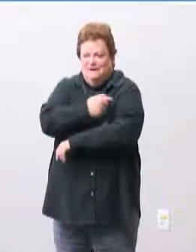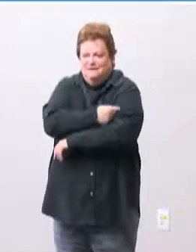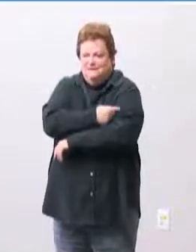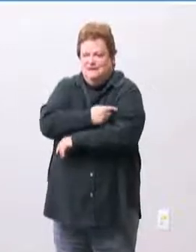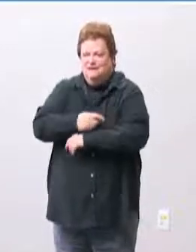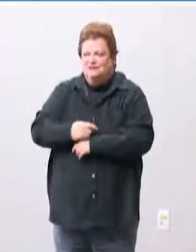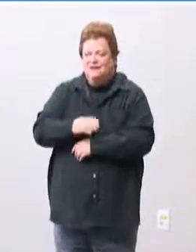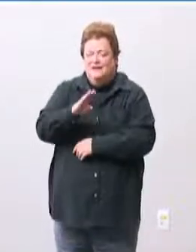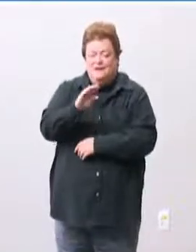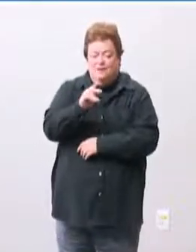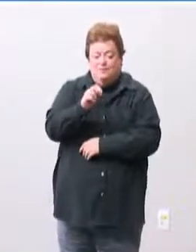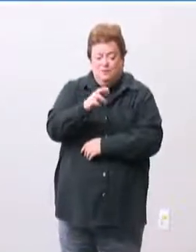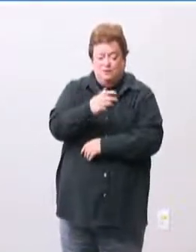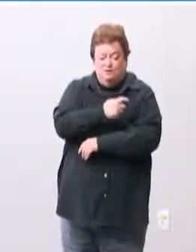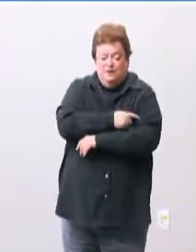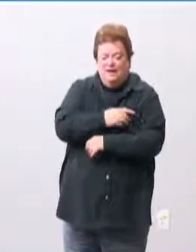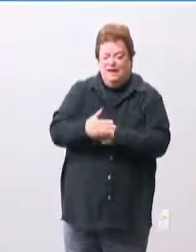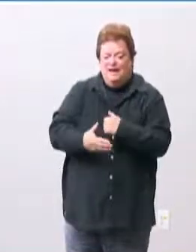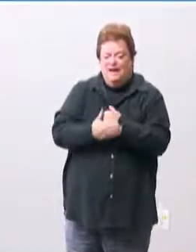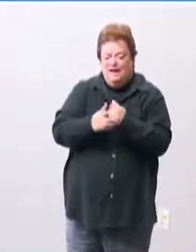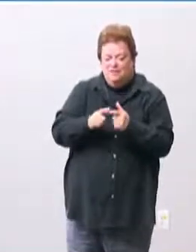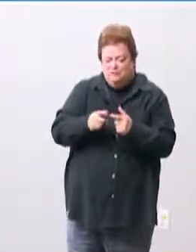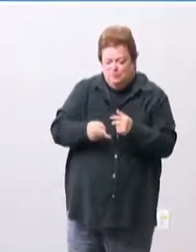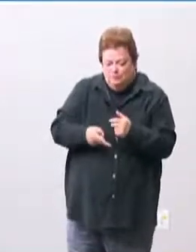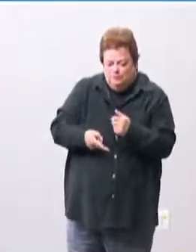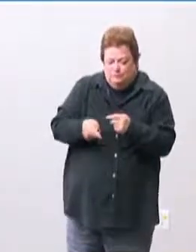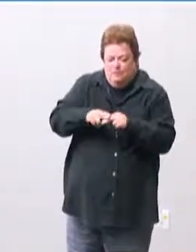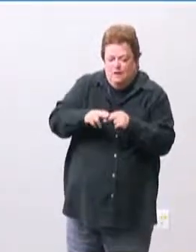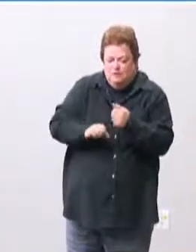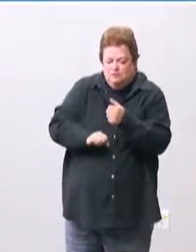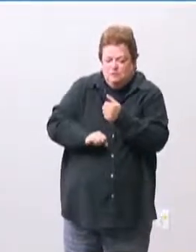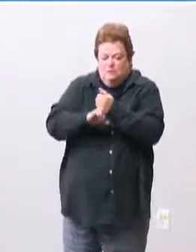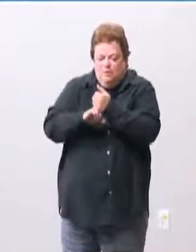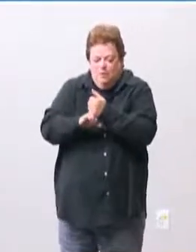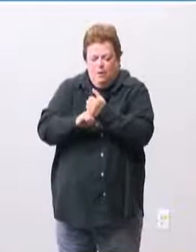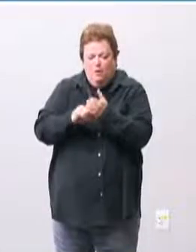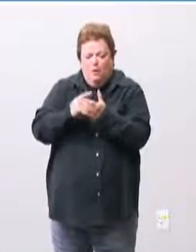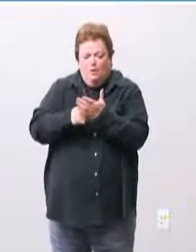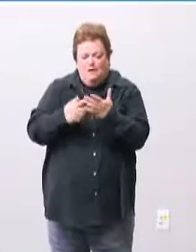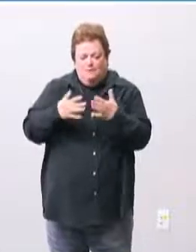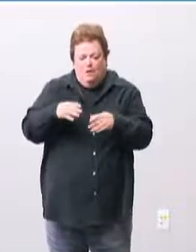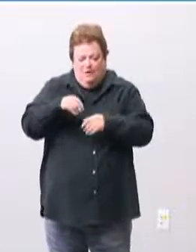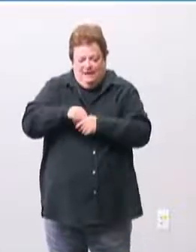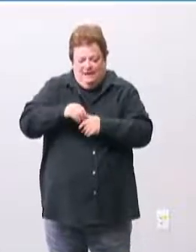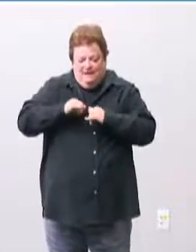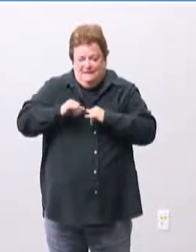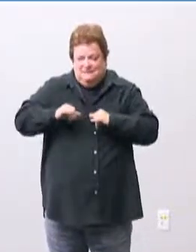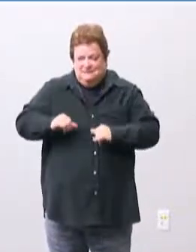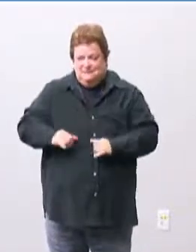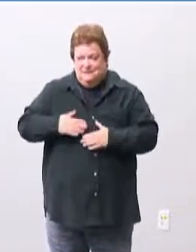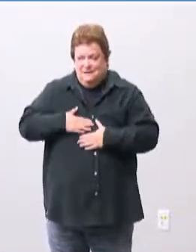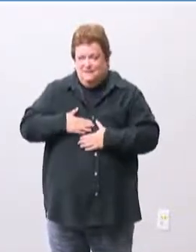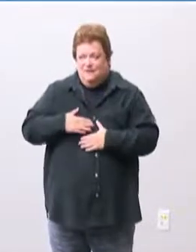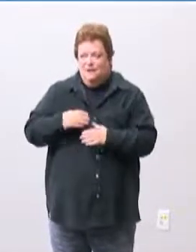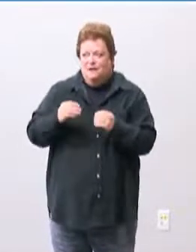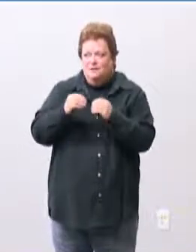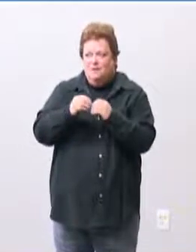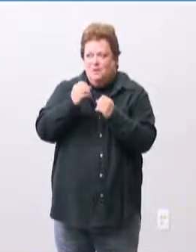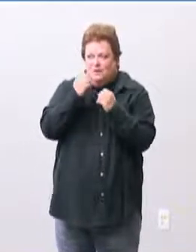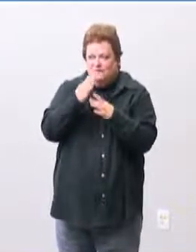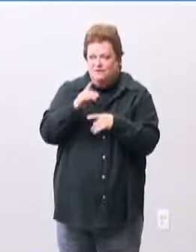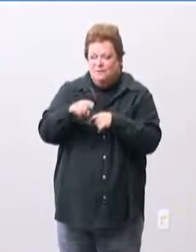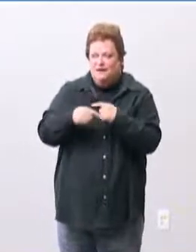dose helps boost the existing protection people already have against COVID-19. More information and